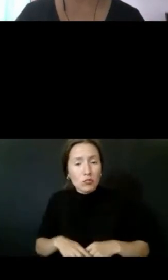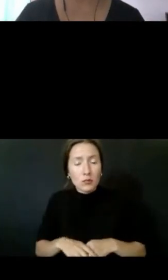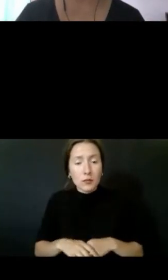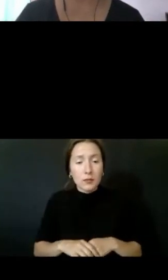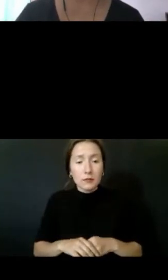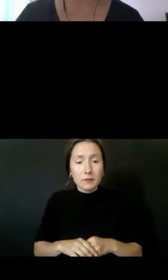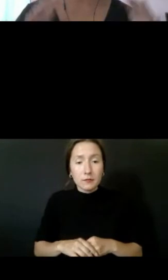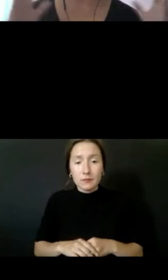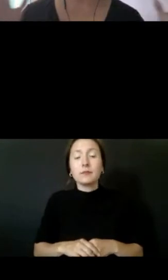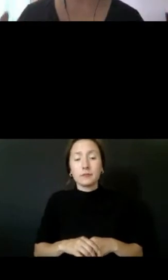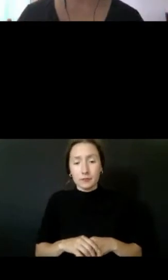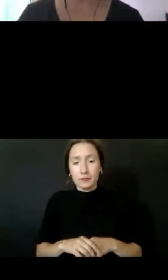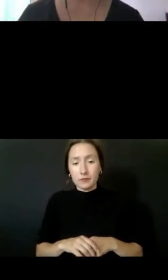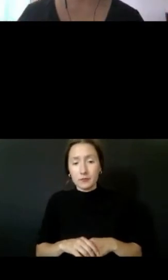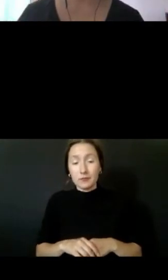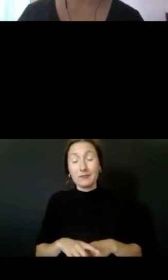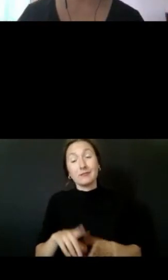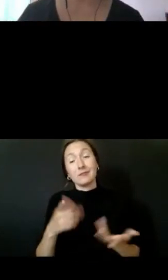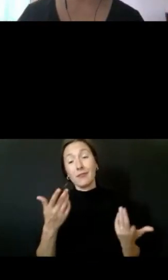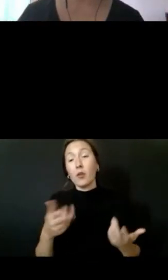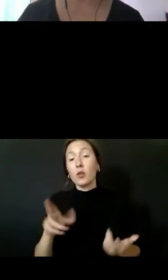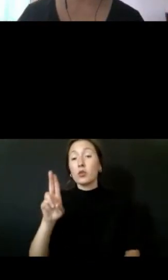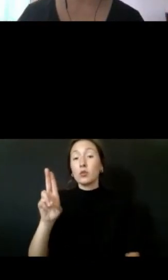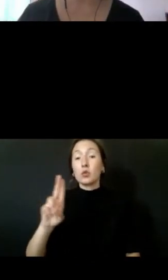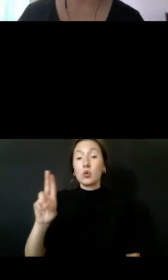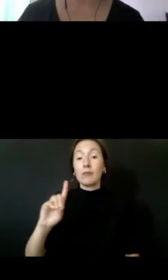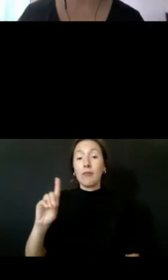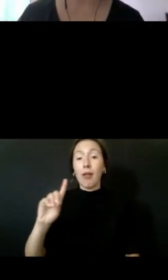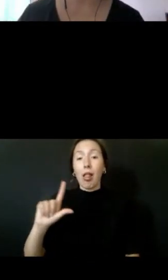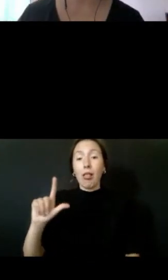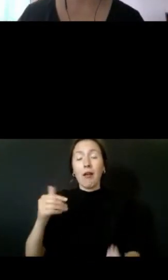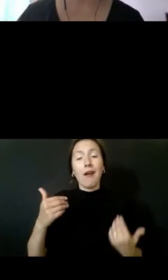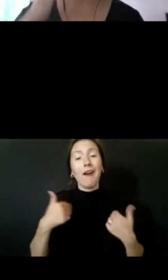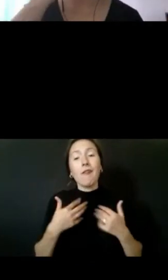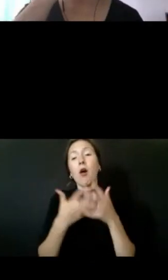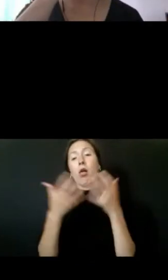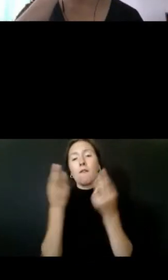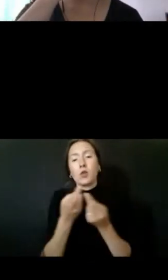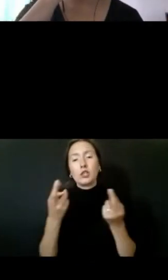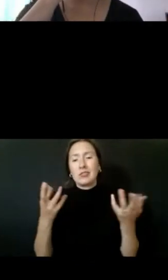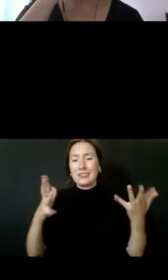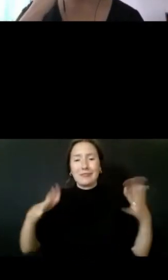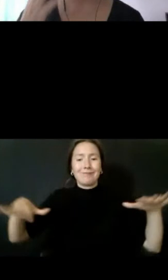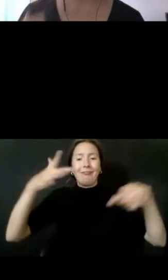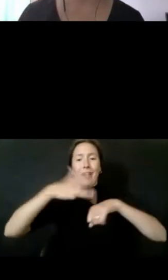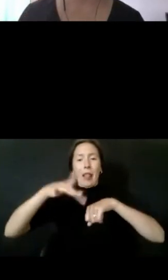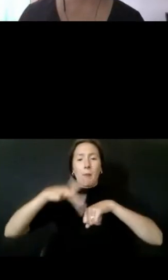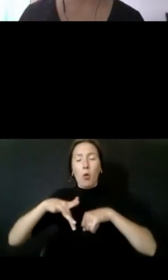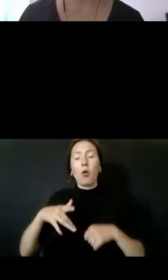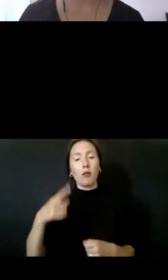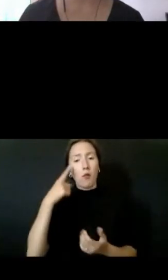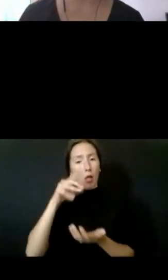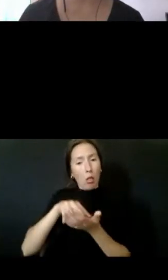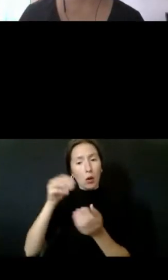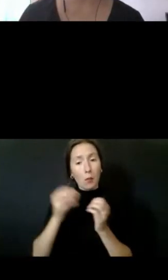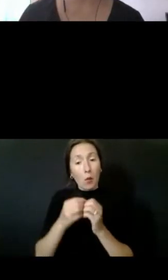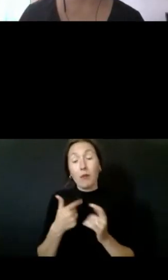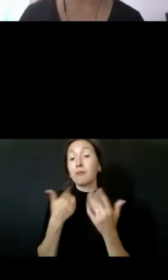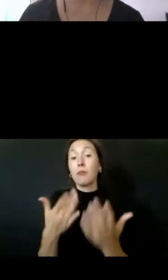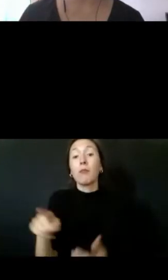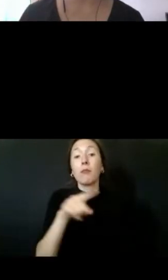And what I'd like to do at this point is I'd like to open it up for questions. Now, again, there is